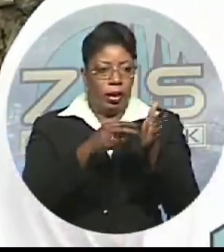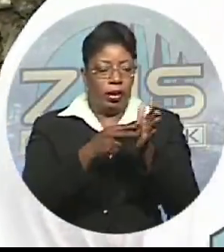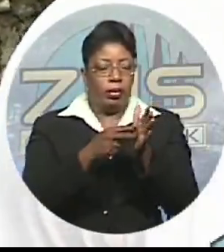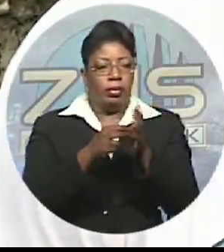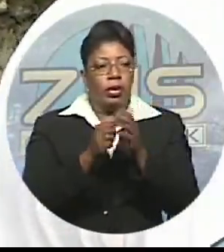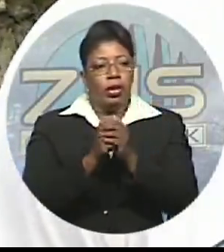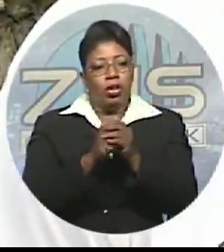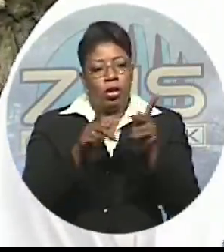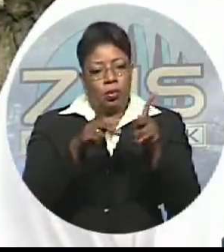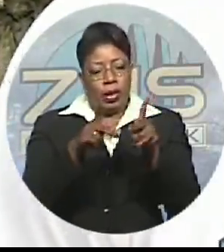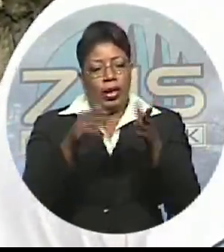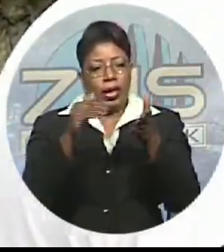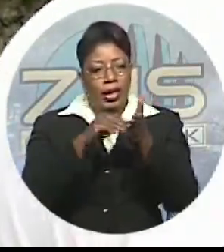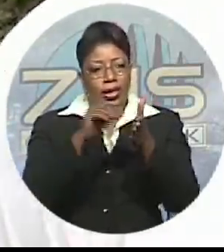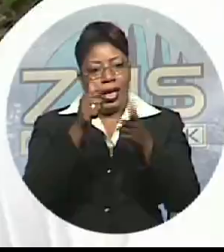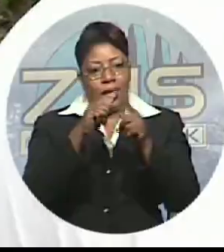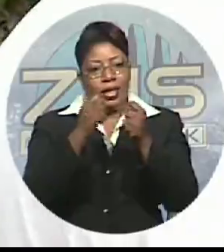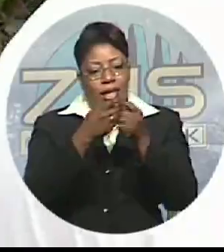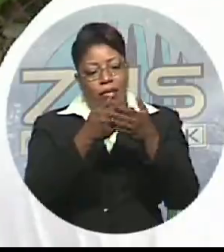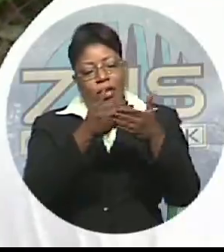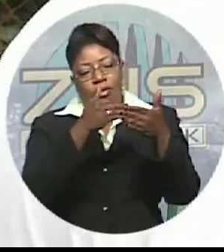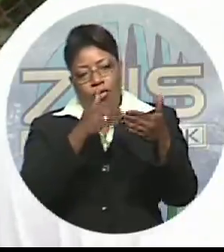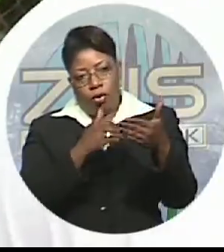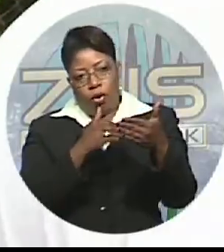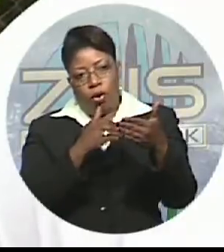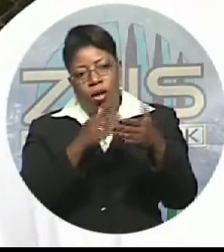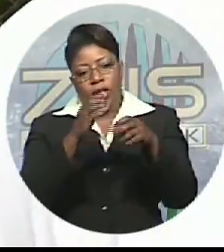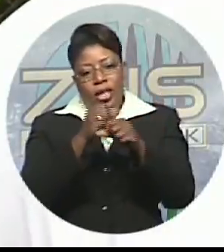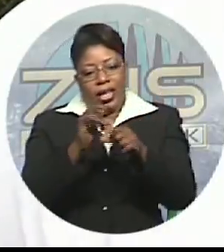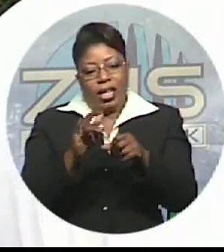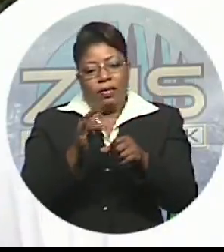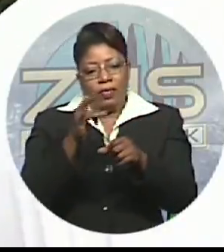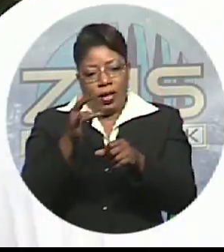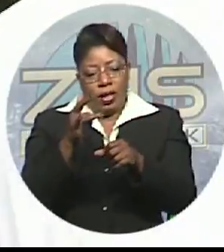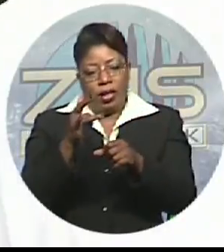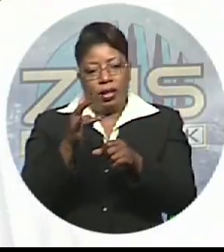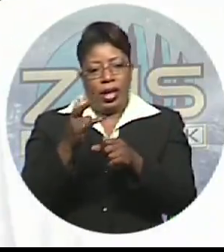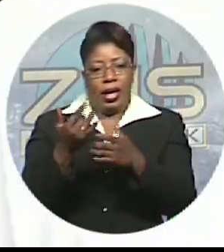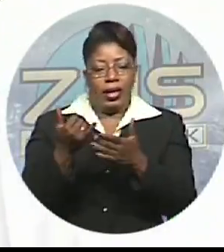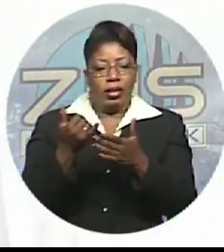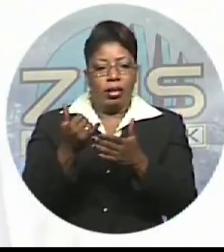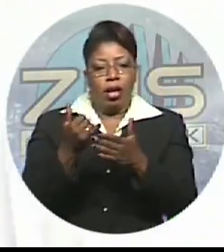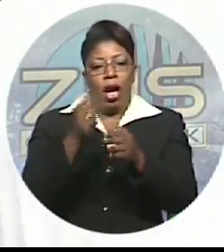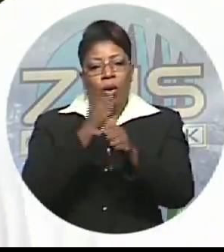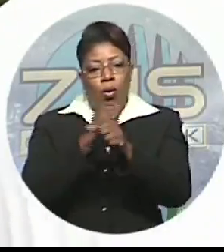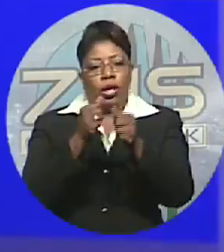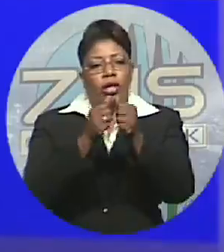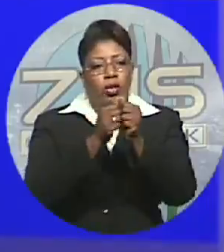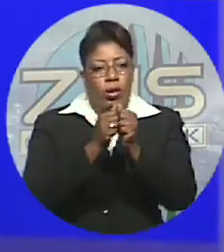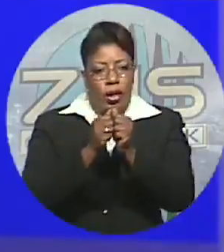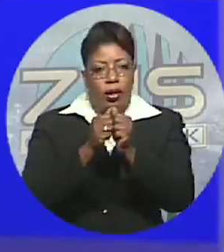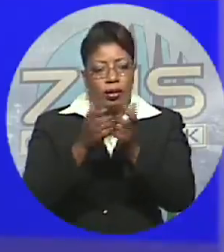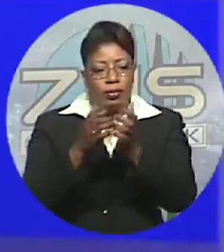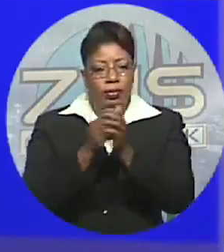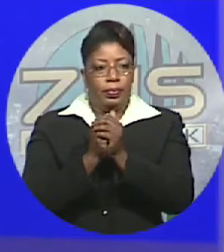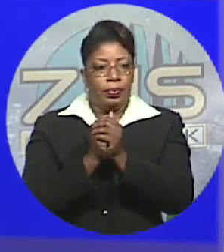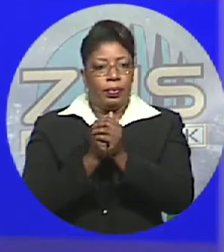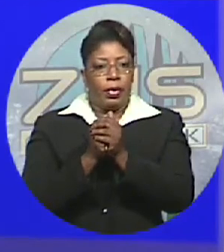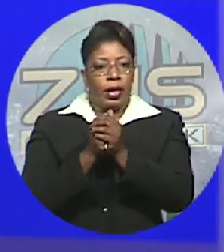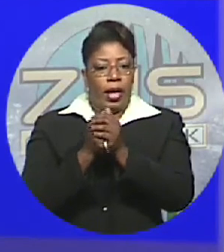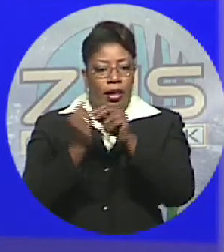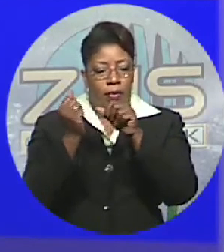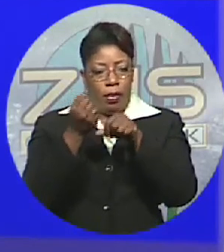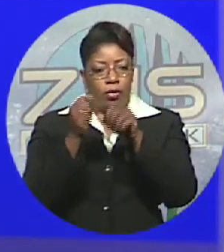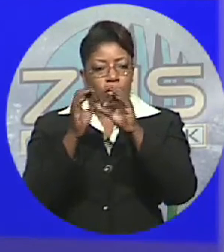against some other teams beforehand, probably, to get that feel for each other and then go over to the competition. The Bahamas